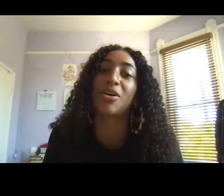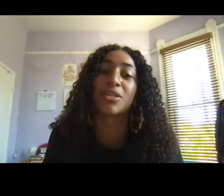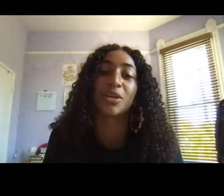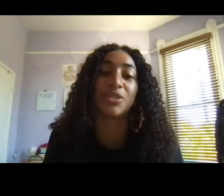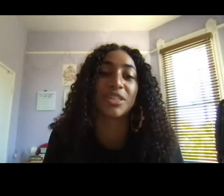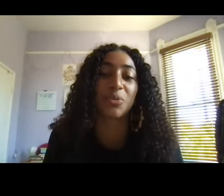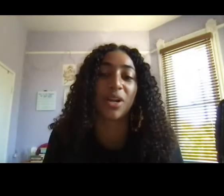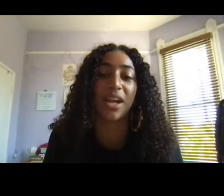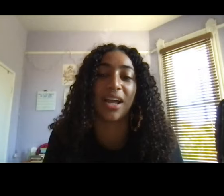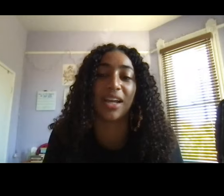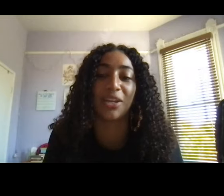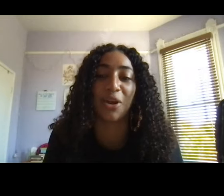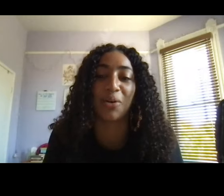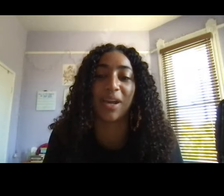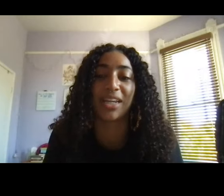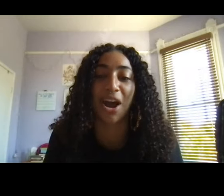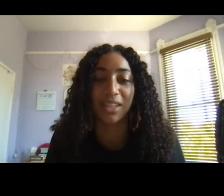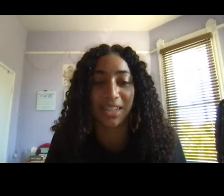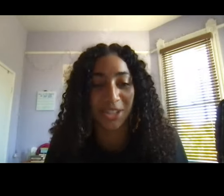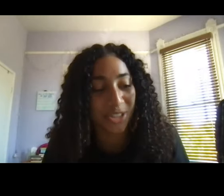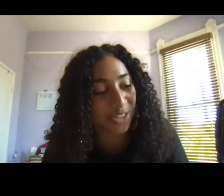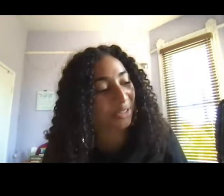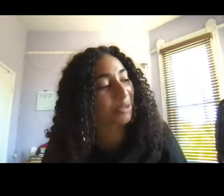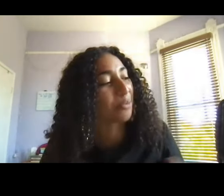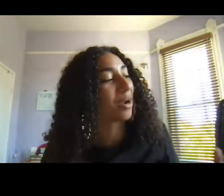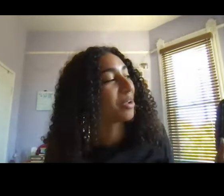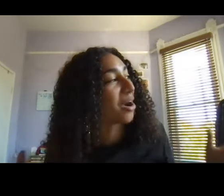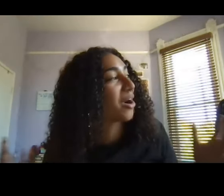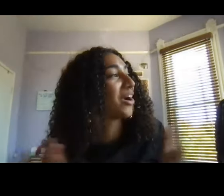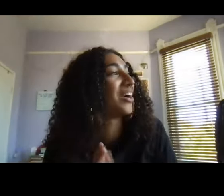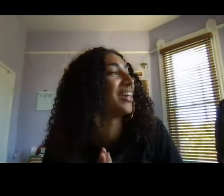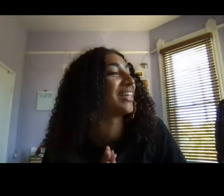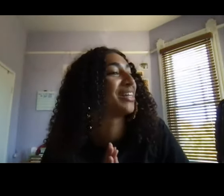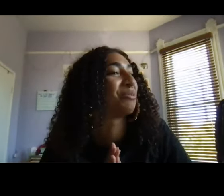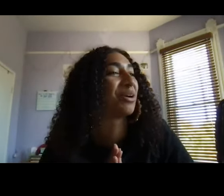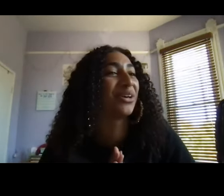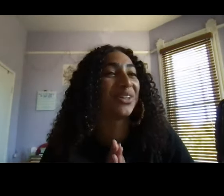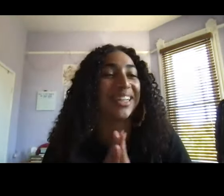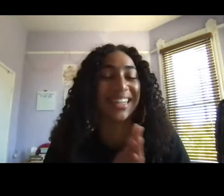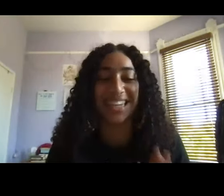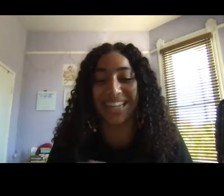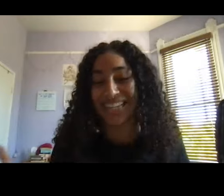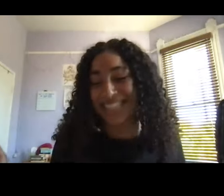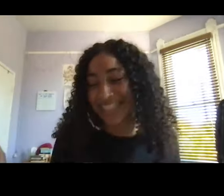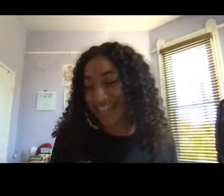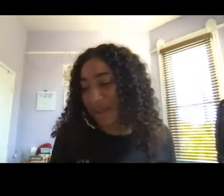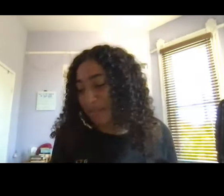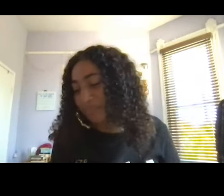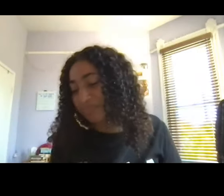And I also just want to, you know, acknowledge where we are in the world in